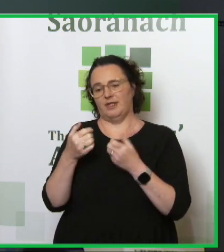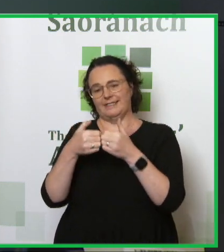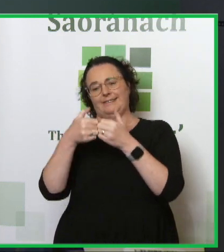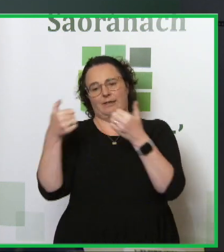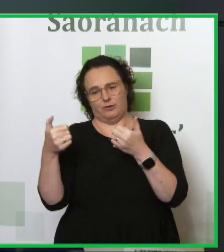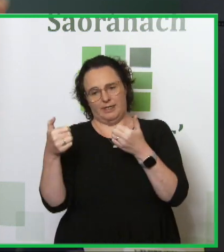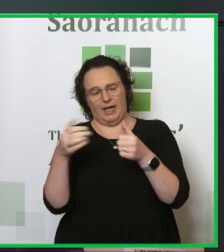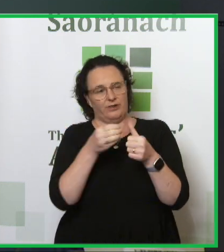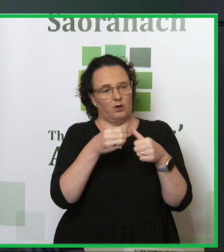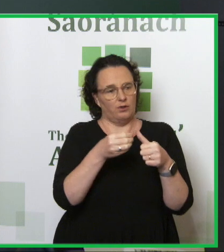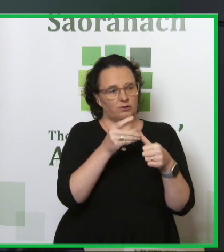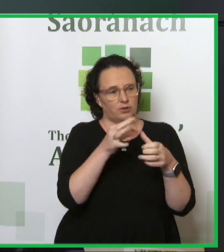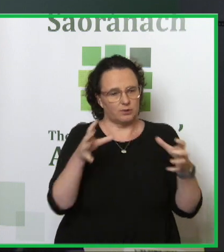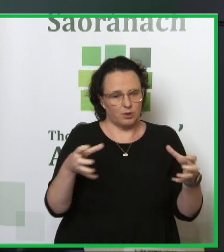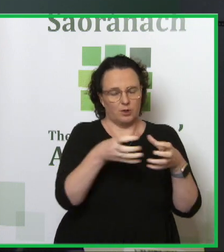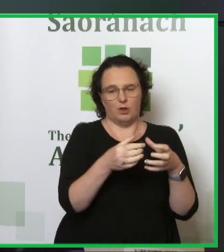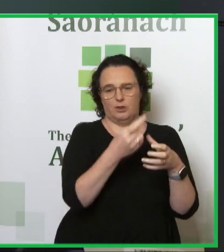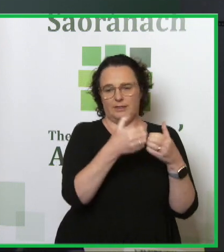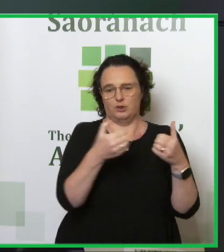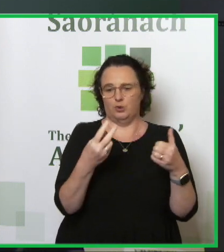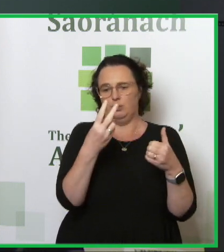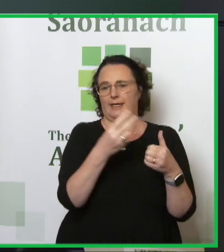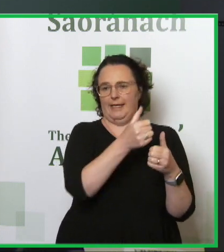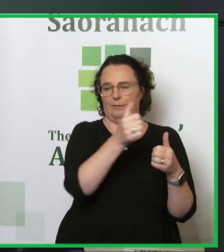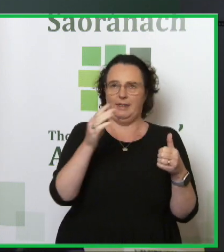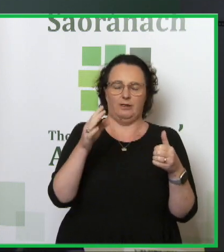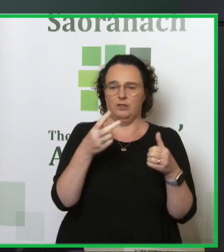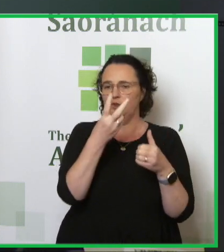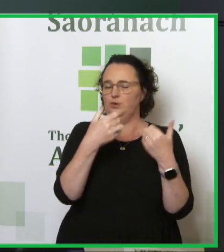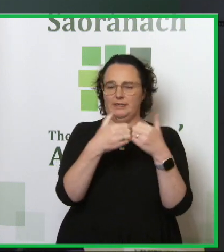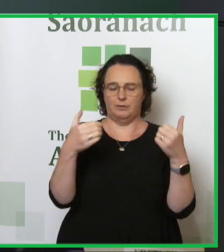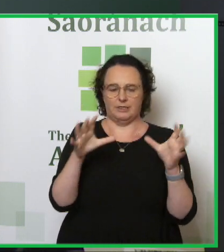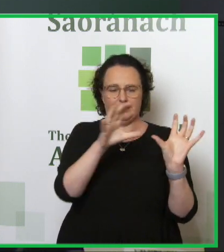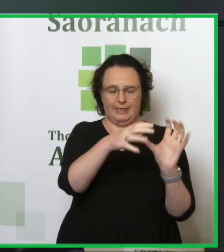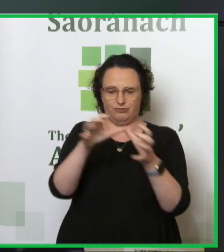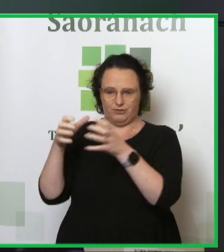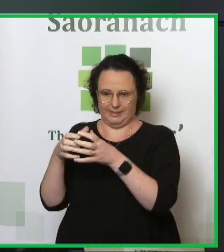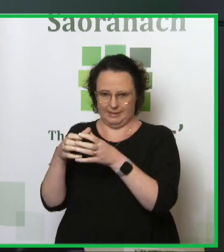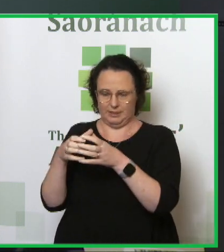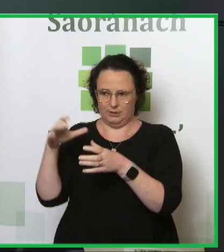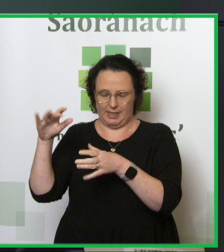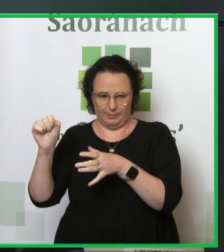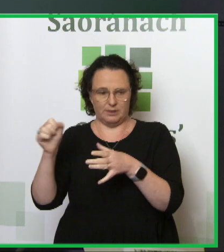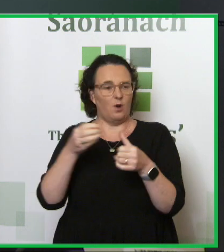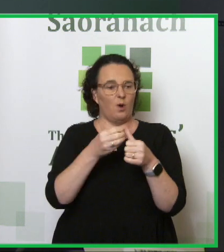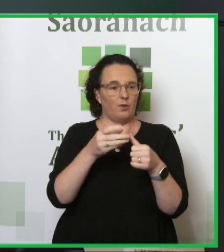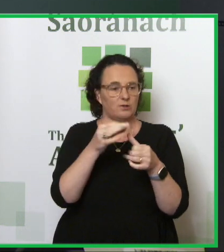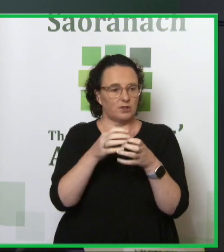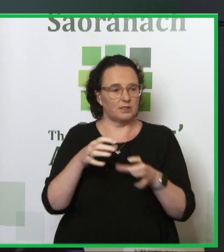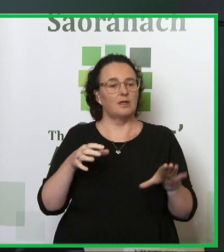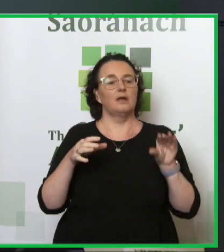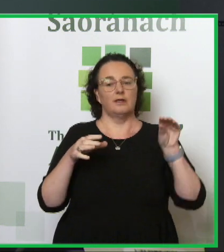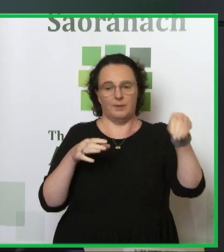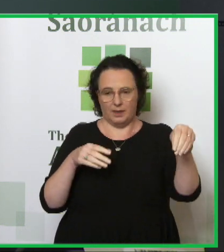lumped together. I know we have a few other ones separate. The question then is, what do we want to recommend for cannabis? We've